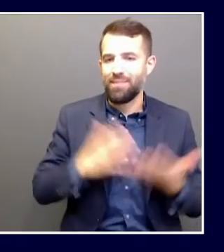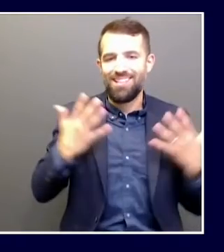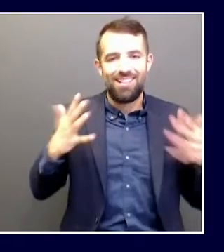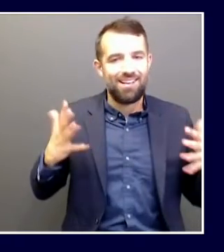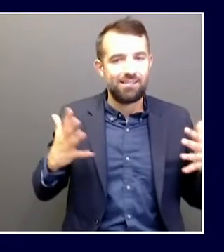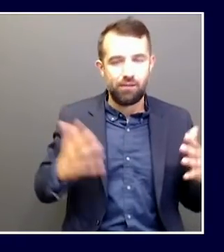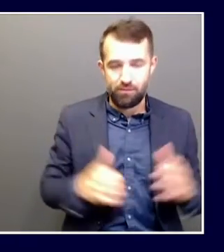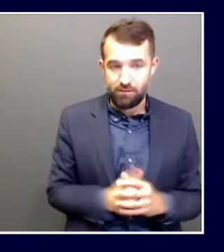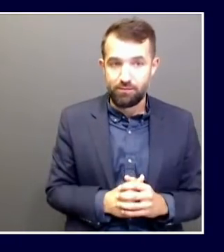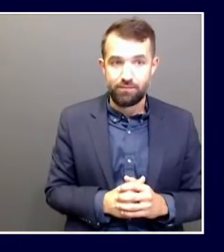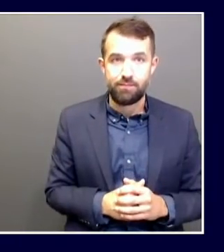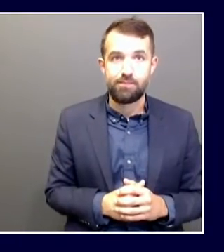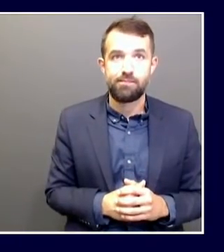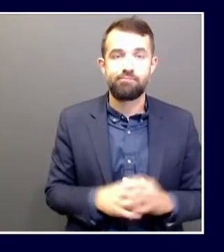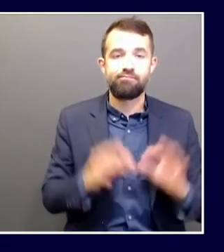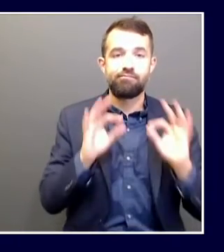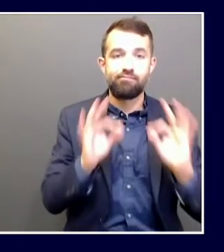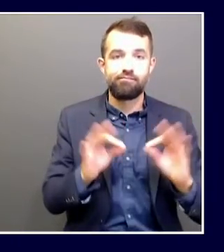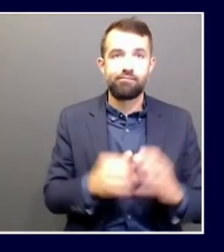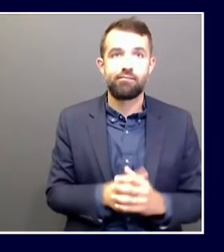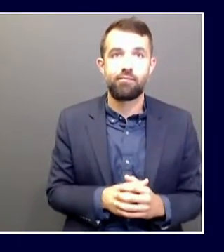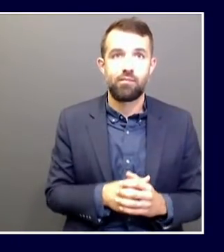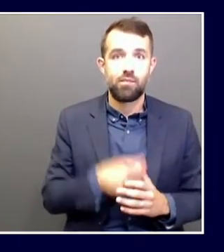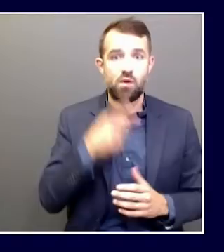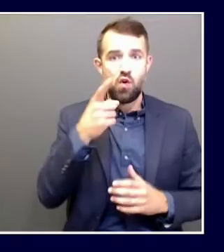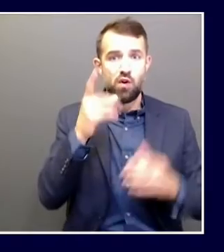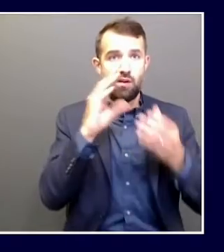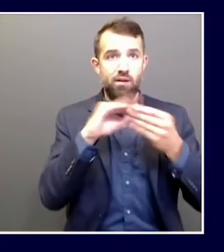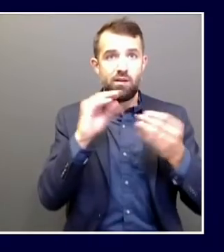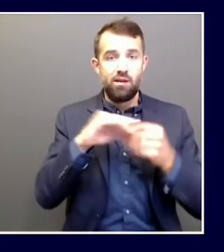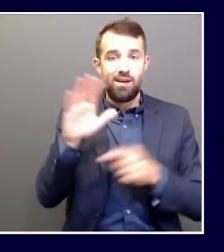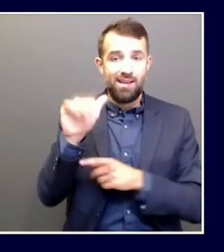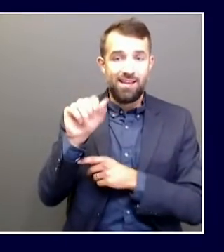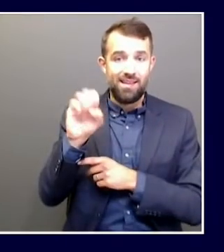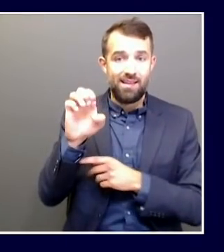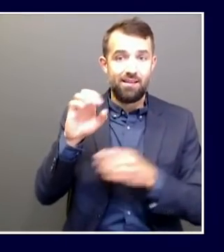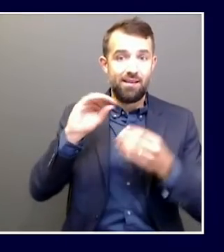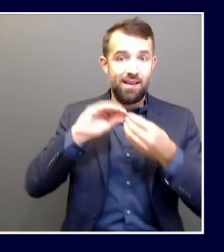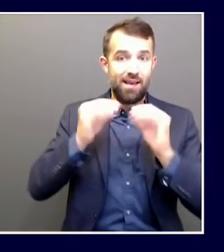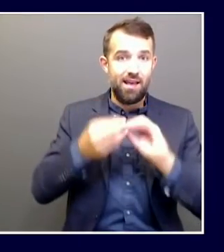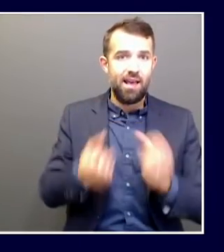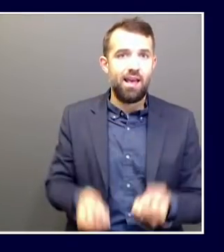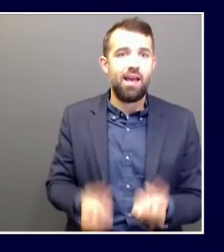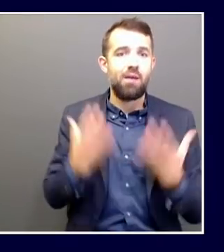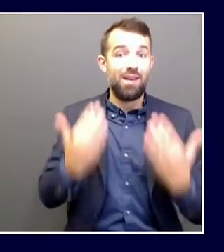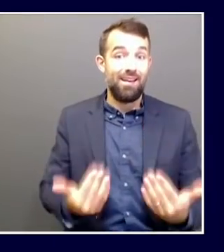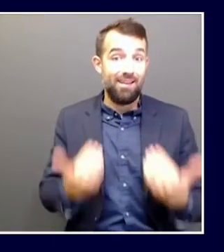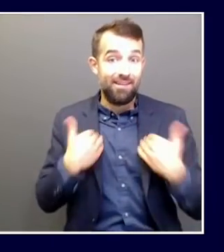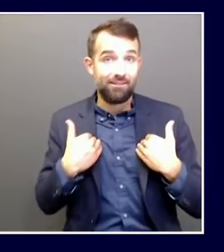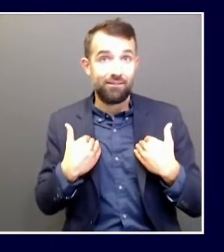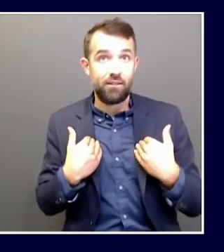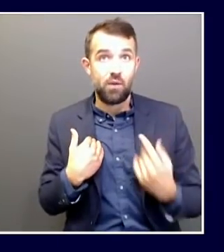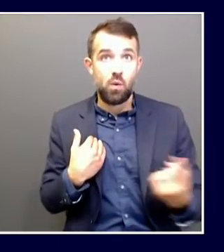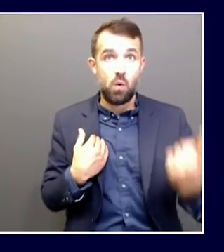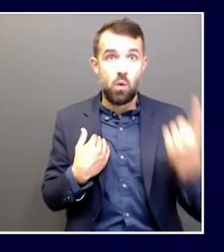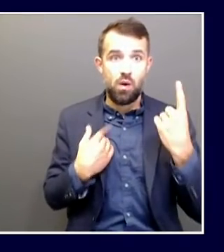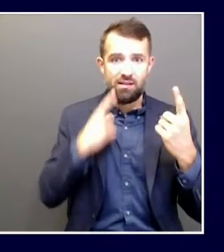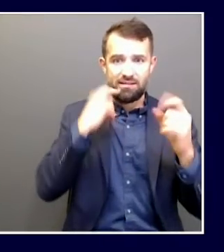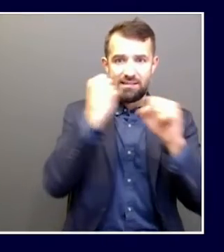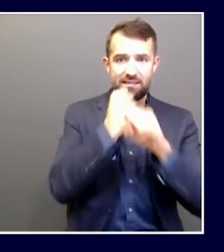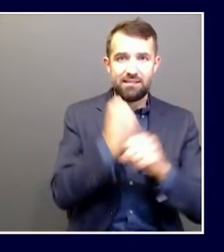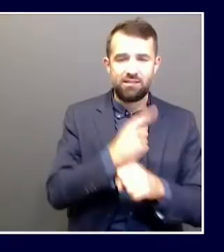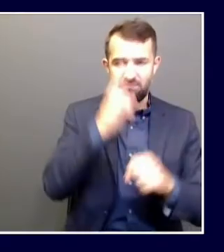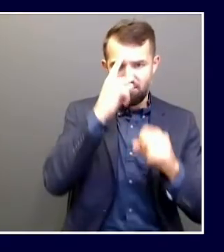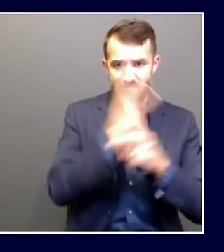numbers are only one metric you look at, but it is a very high profile metric, and it's easy to understand for folks like me in the media and